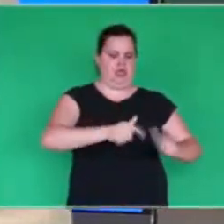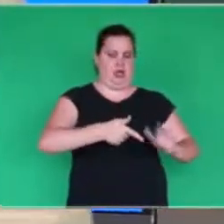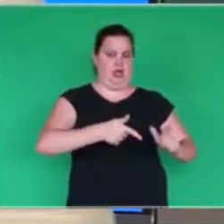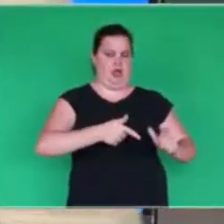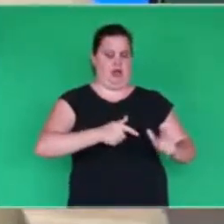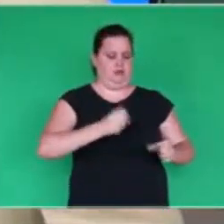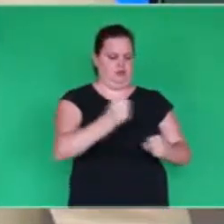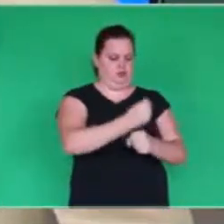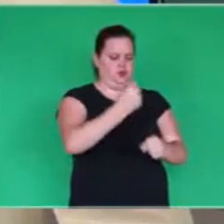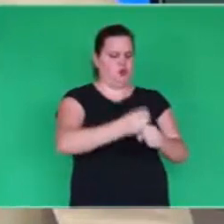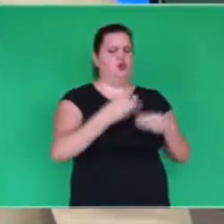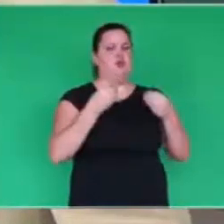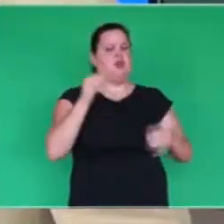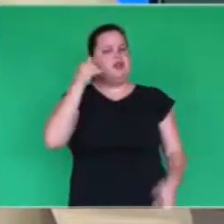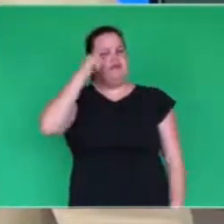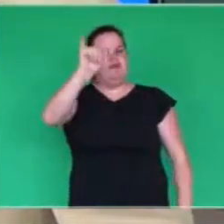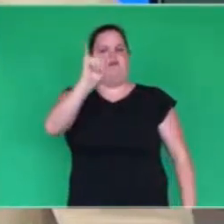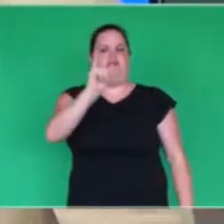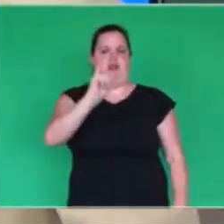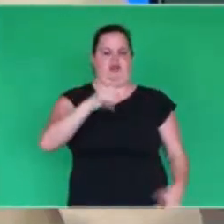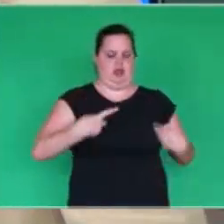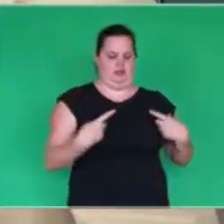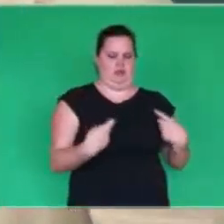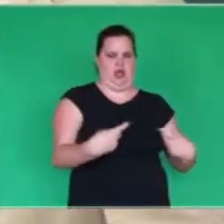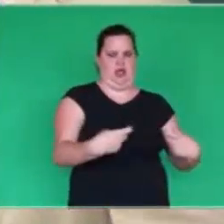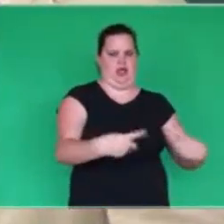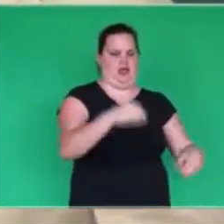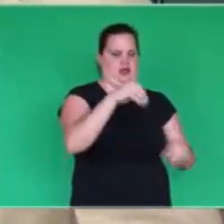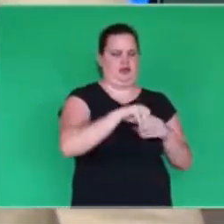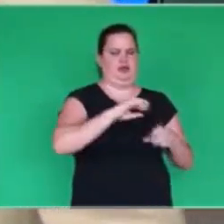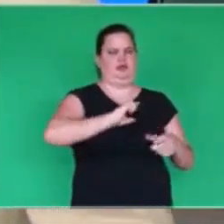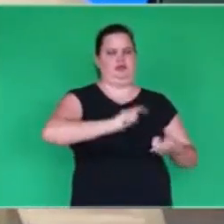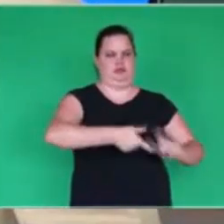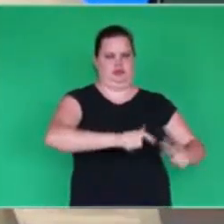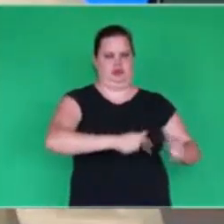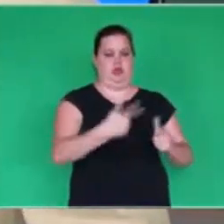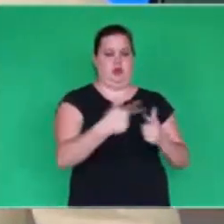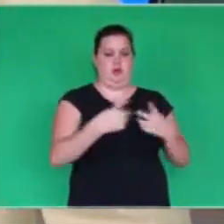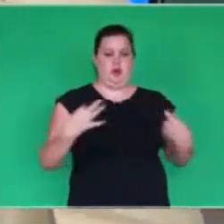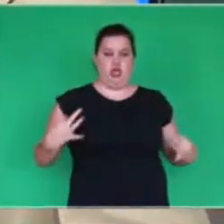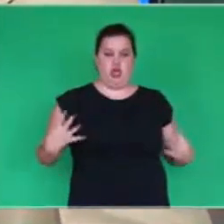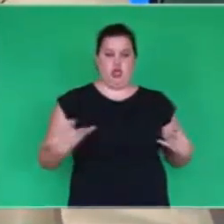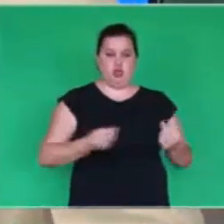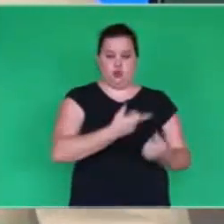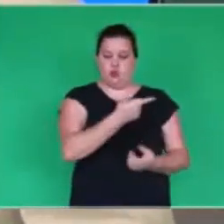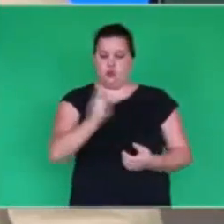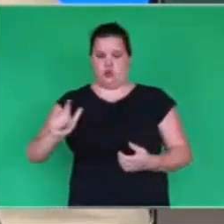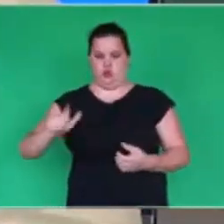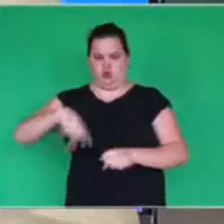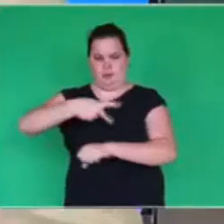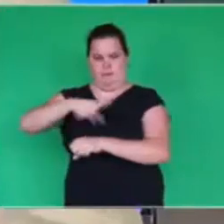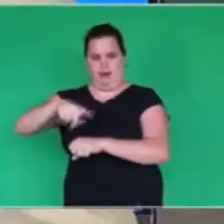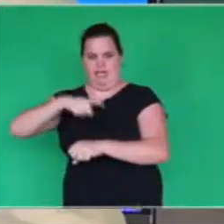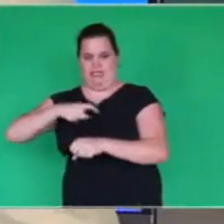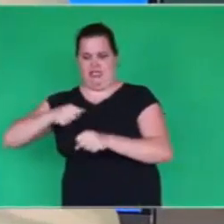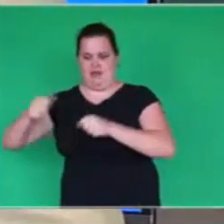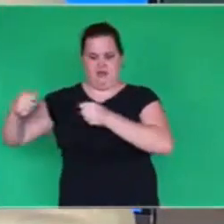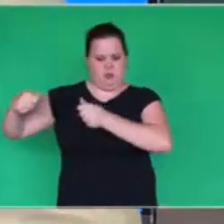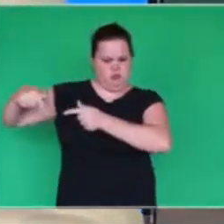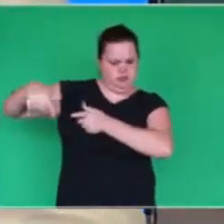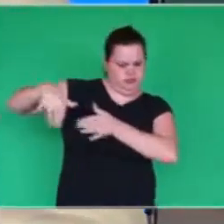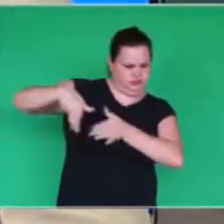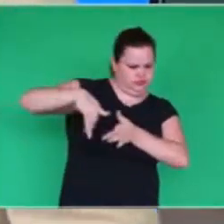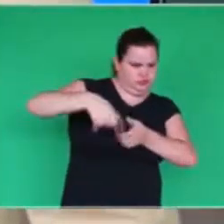Megiddo, the fortress of Saul, here is on a mount. And below it is a valley,